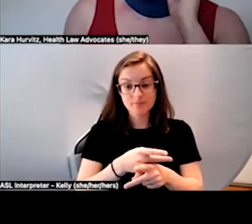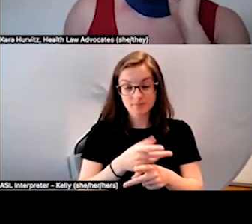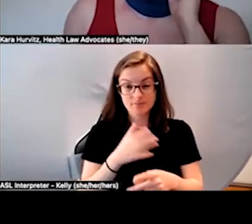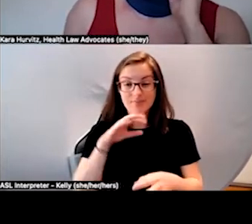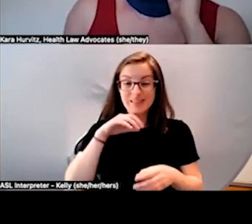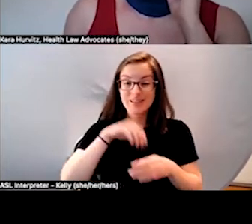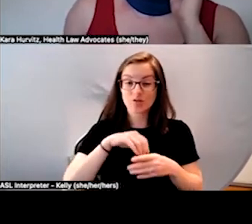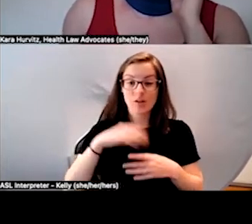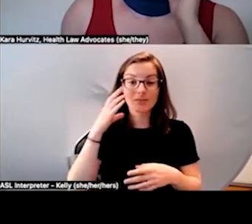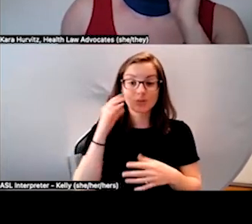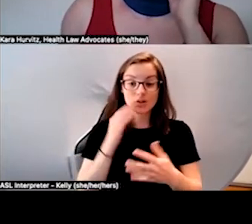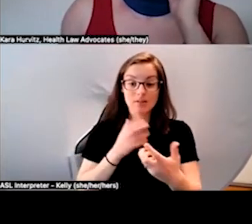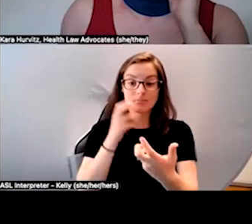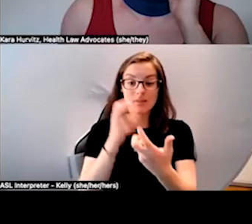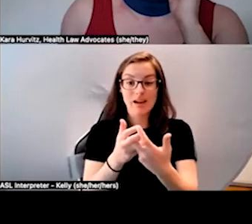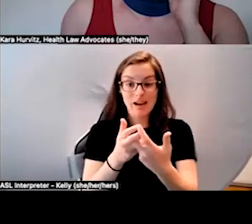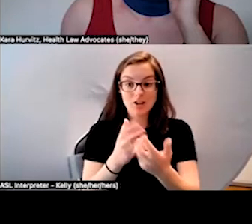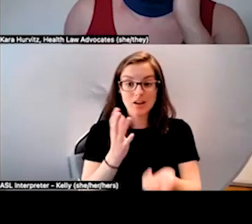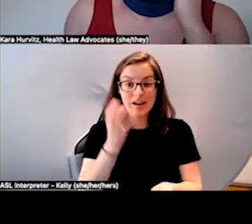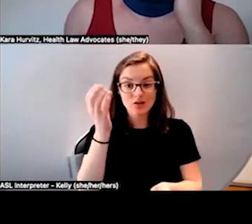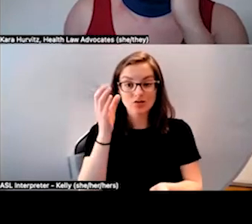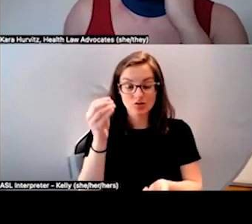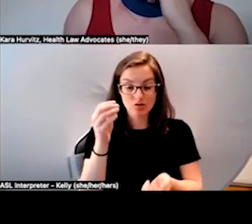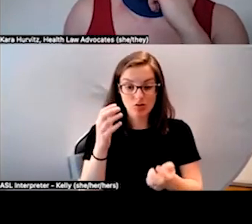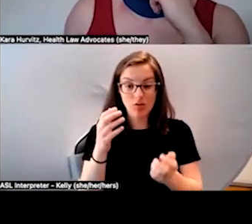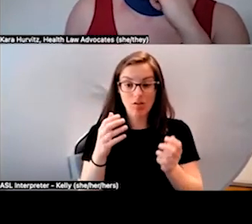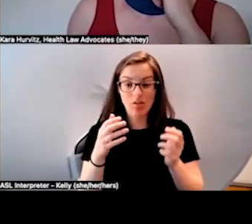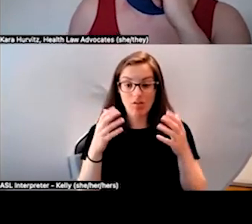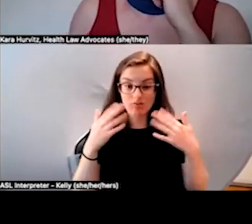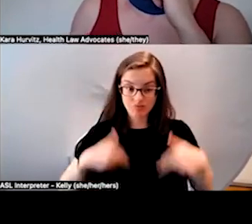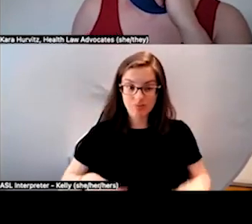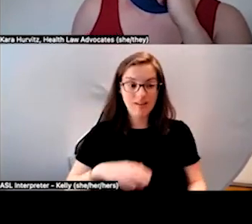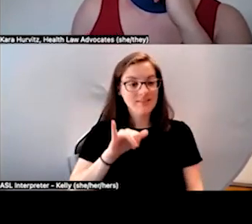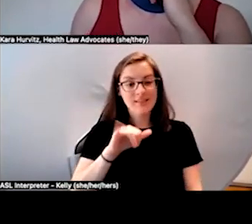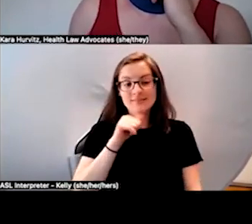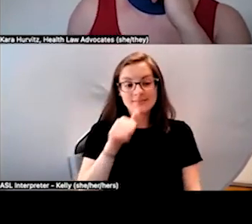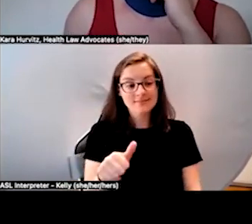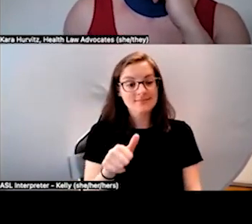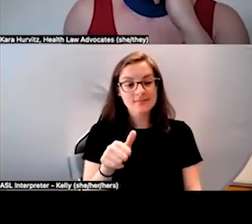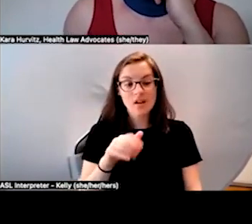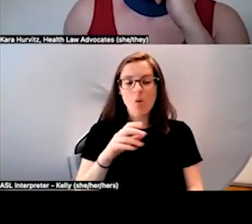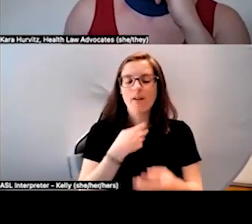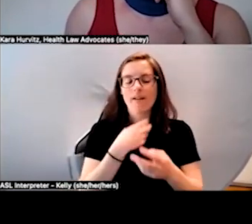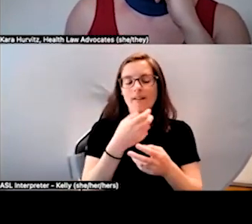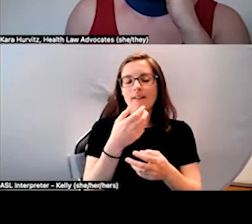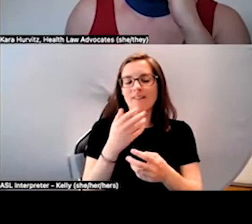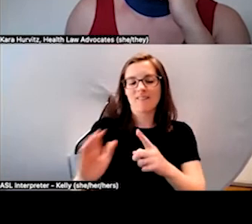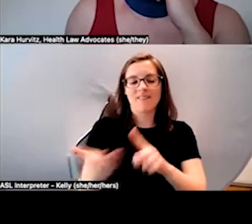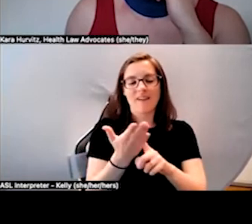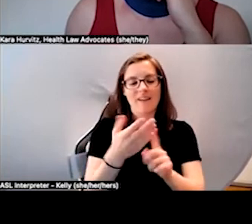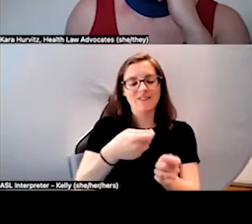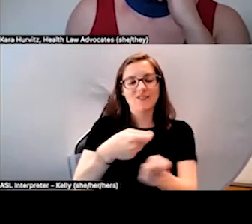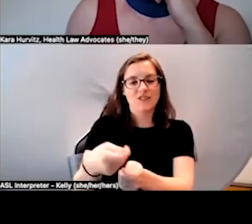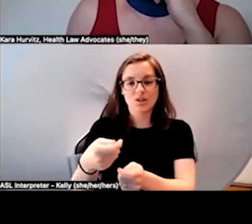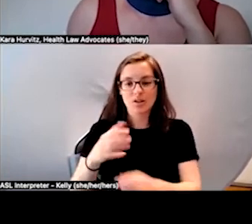gender, is not gender affirming care. It is not recognized as gender affirming care by any leading